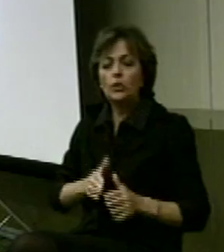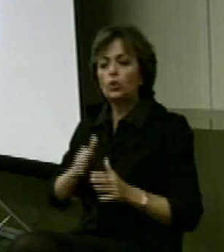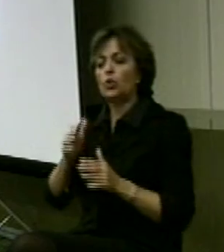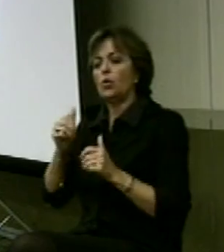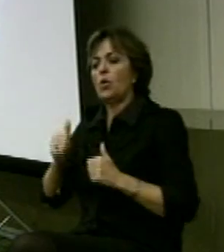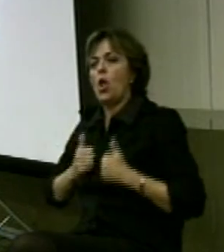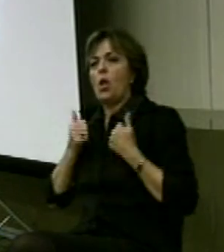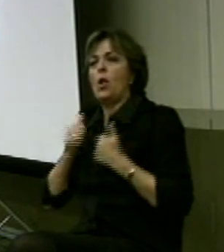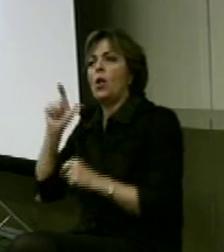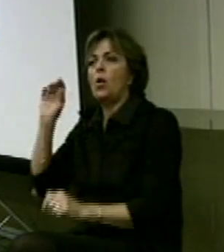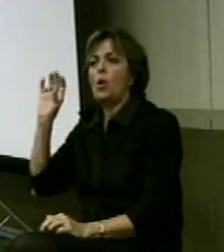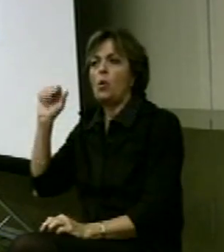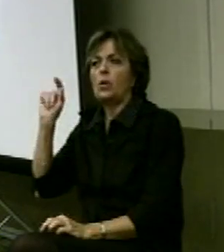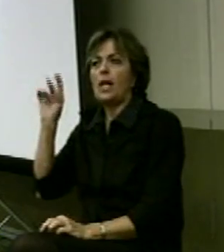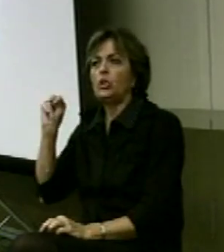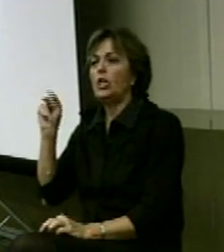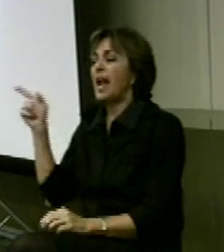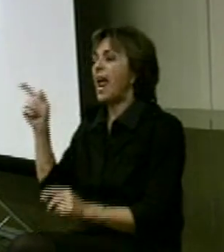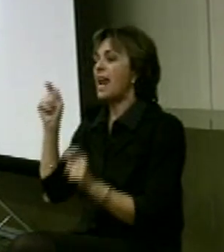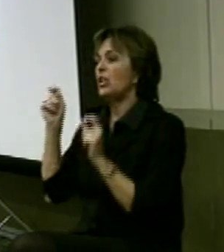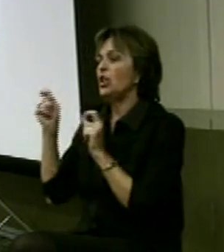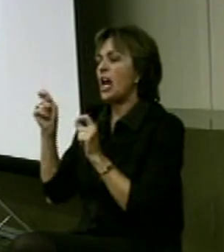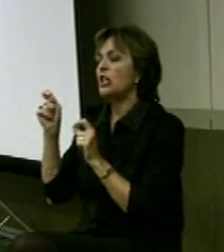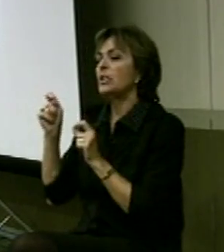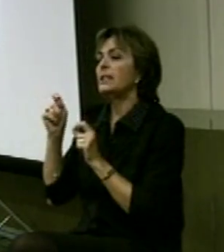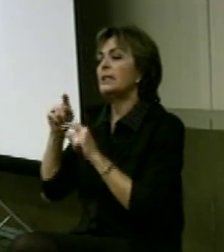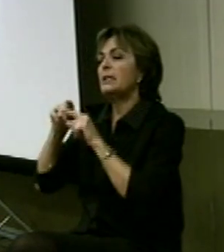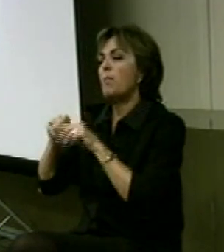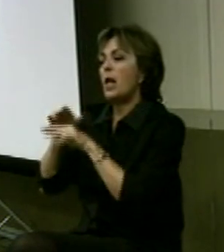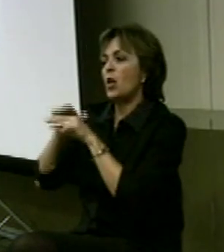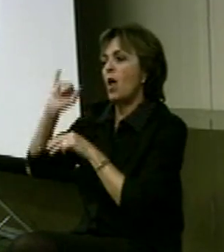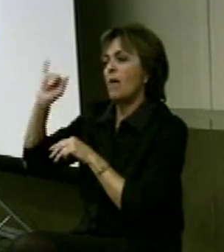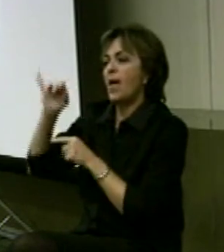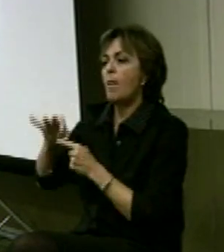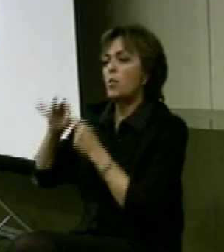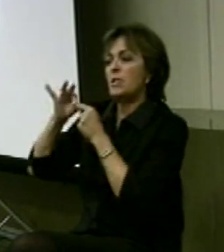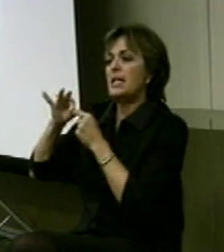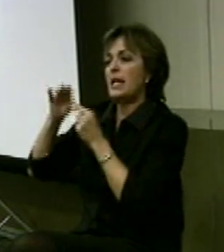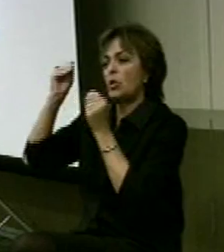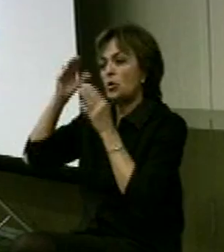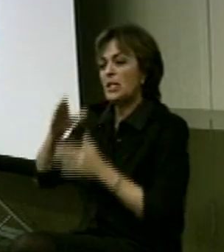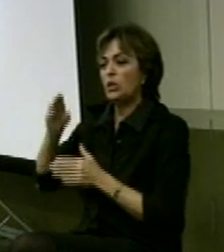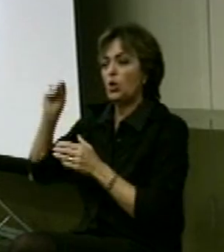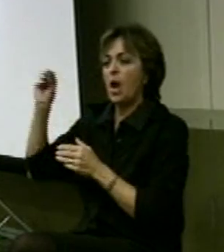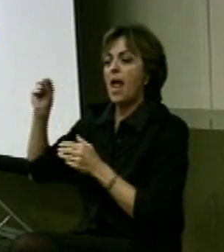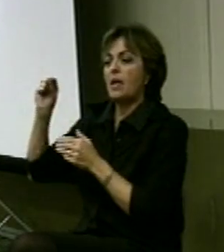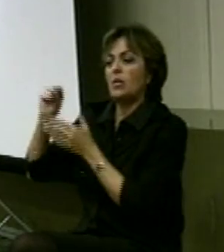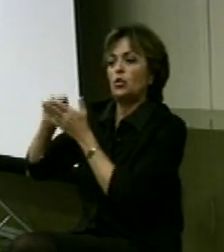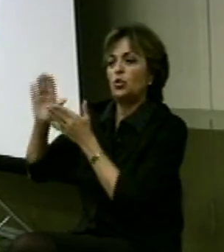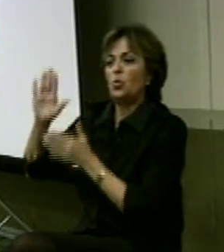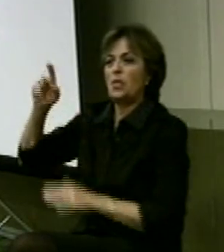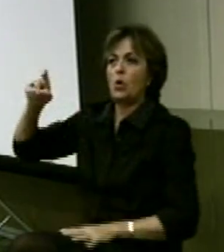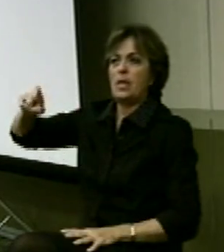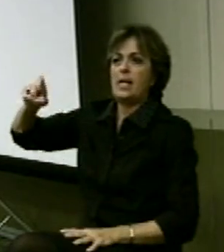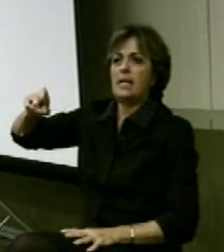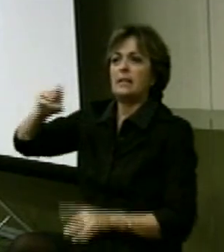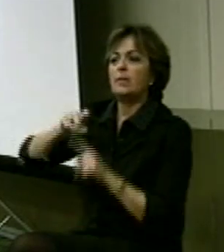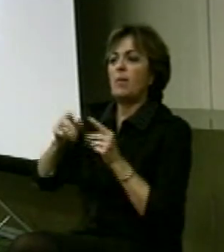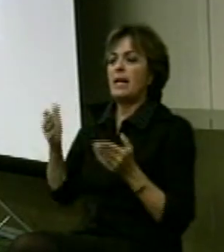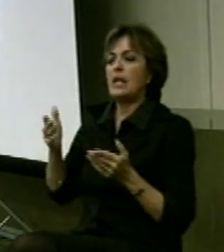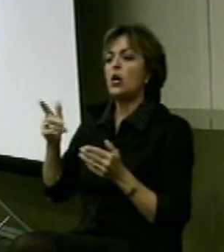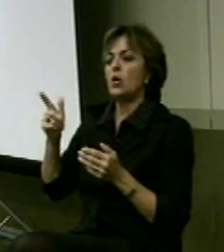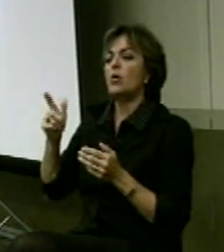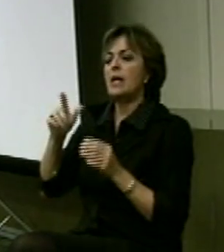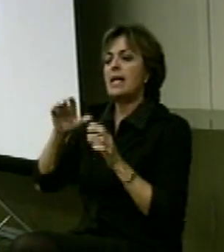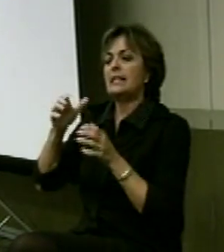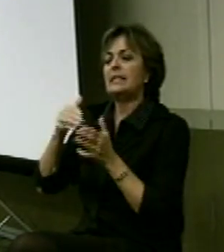location. And it changes by the needs of the particular teacher and student. But in this case,